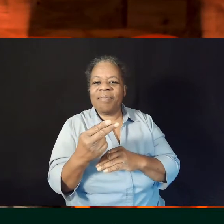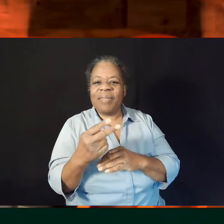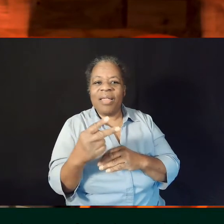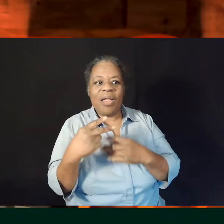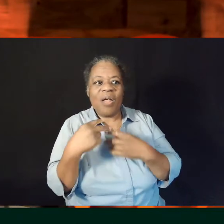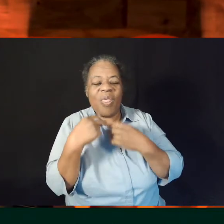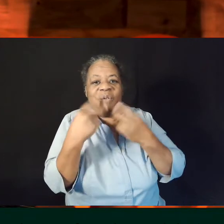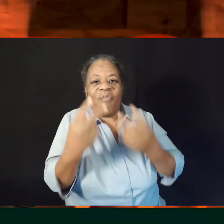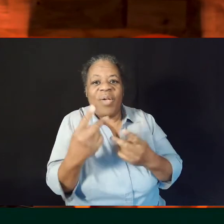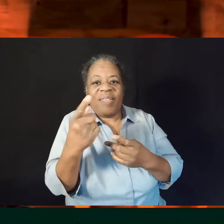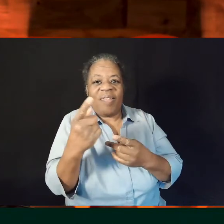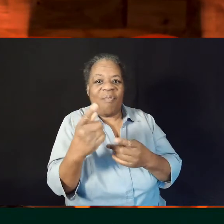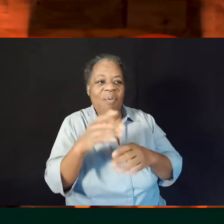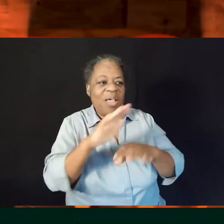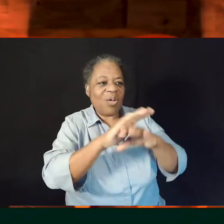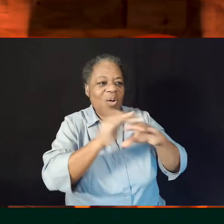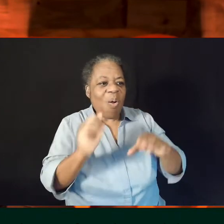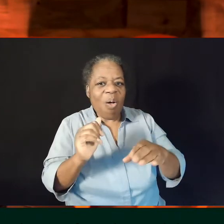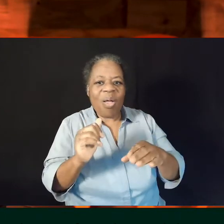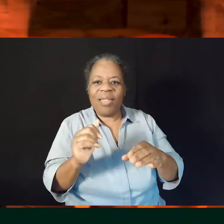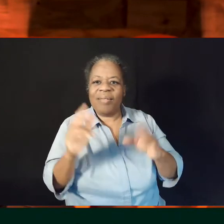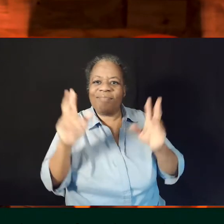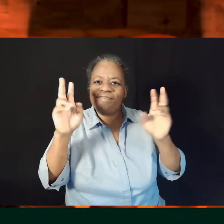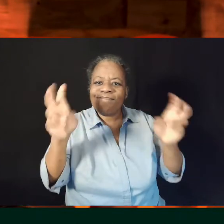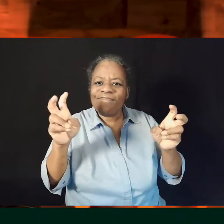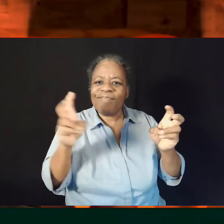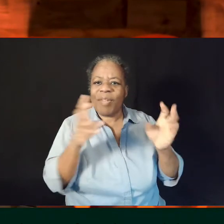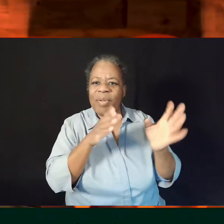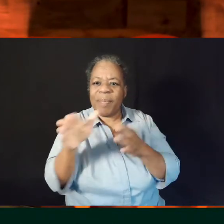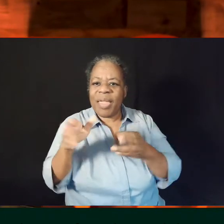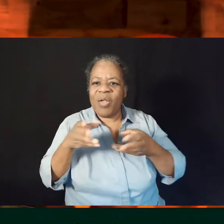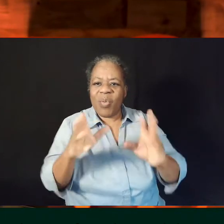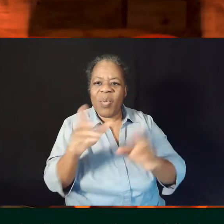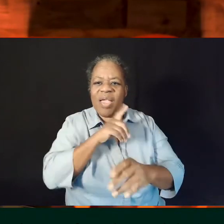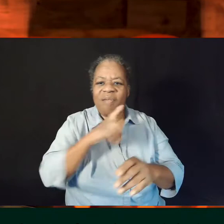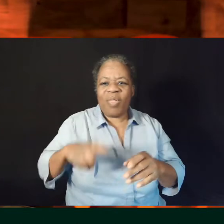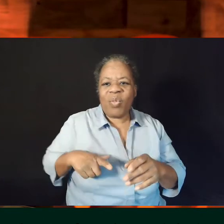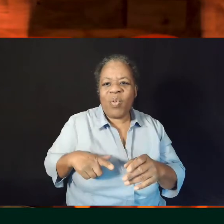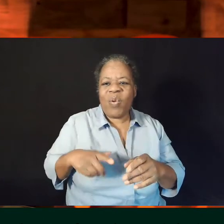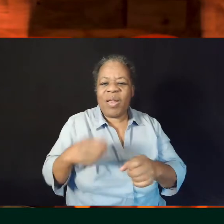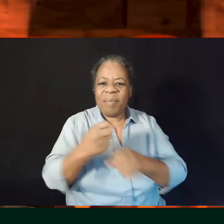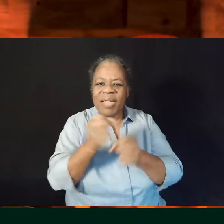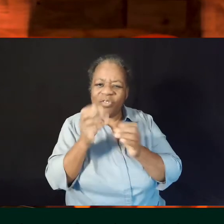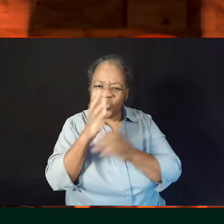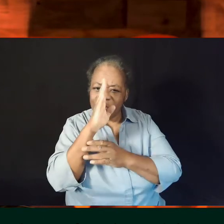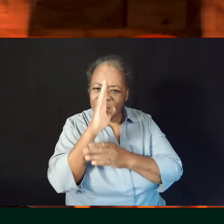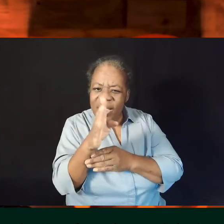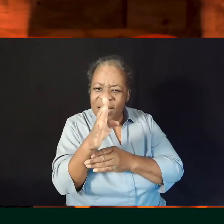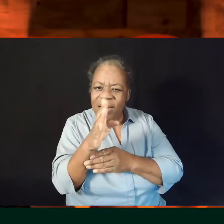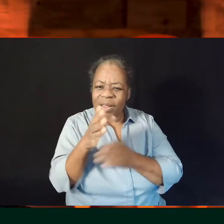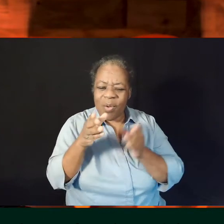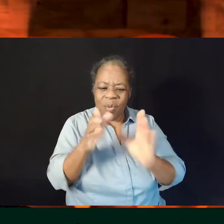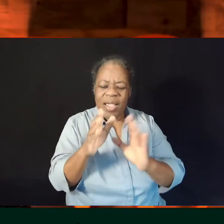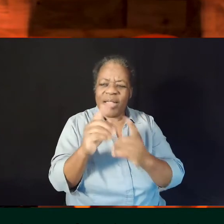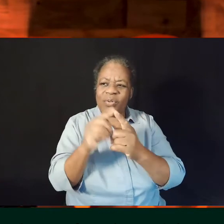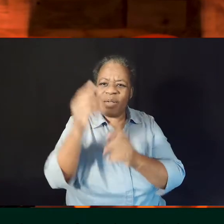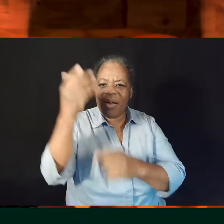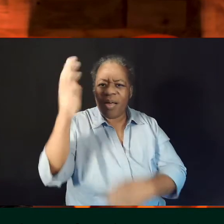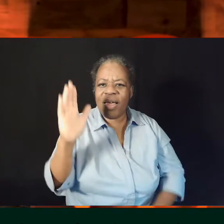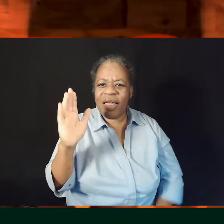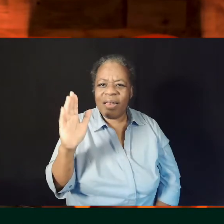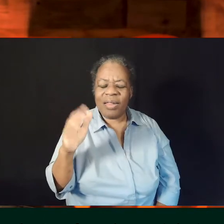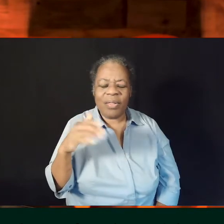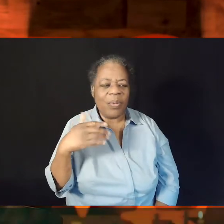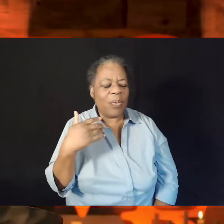prepare a way for the Lord. Make straight in the desert a highway for our God." It must have been too much